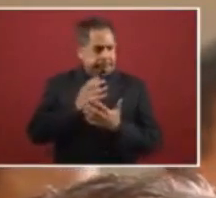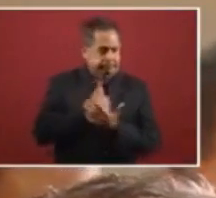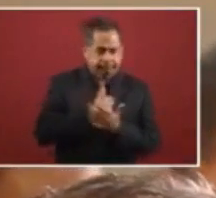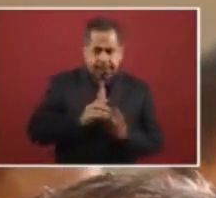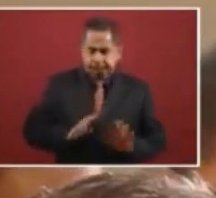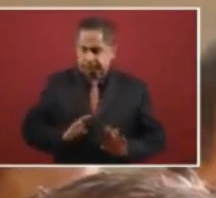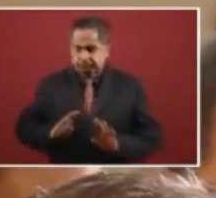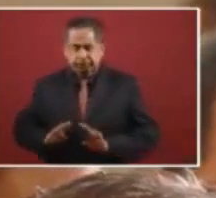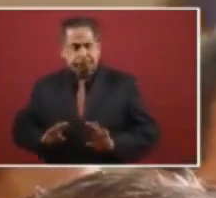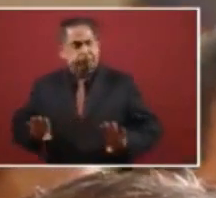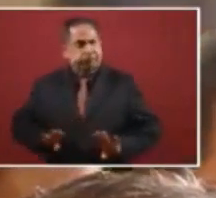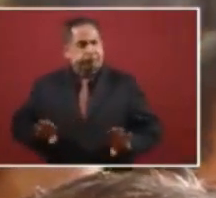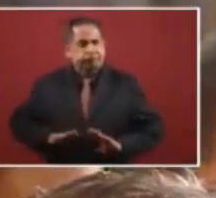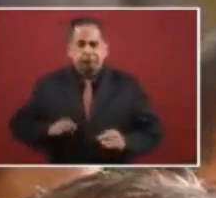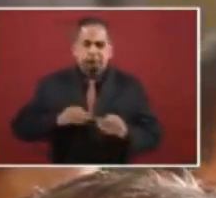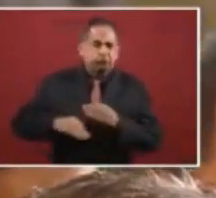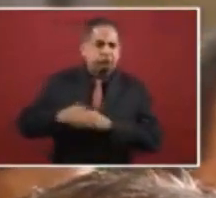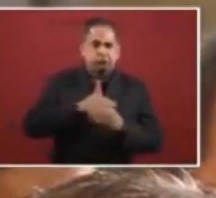questions.